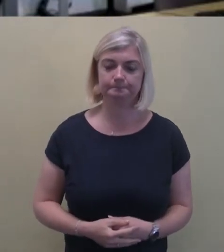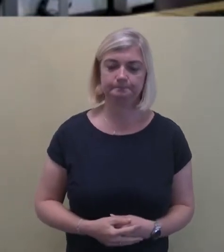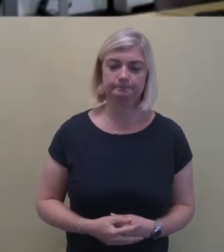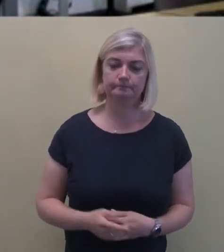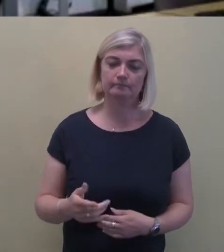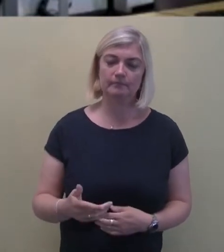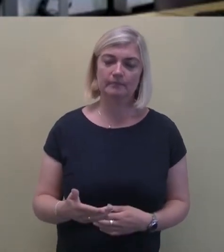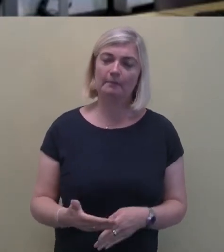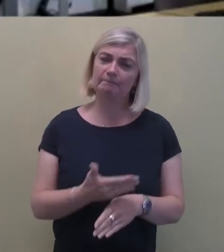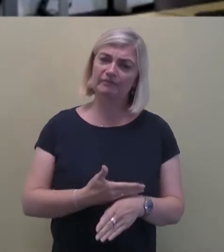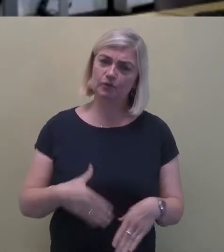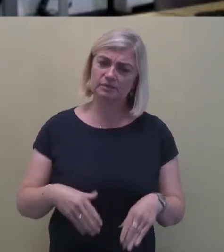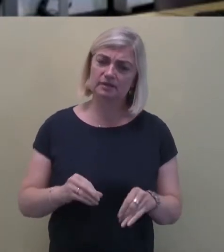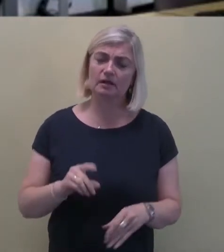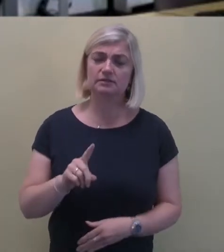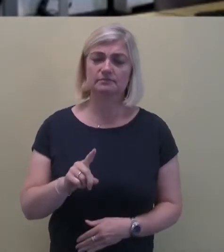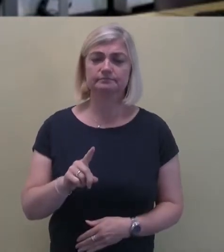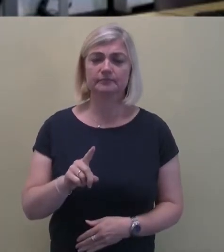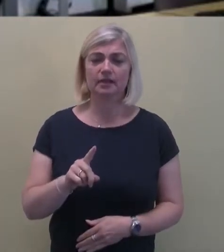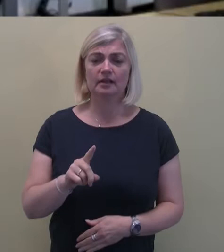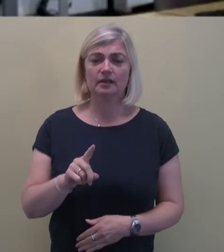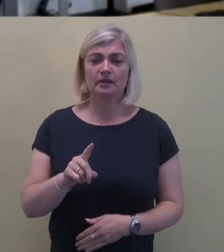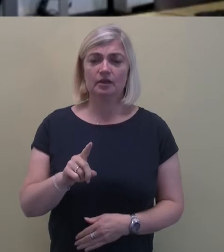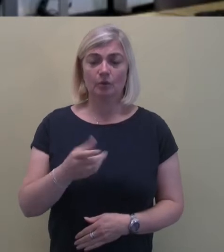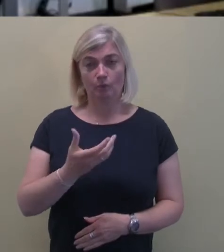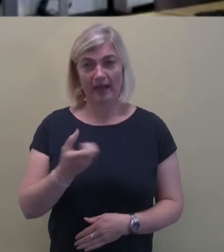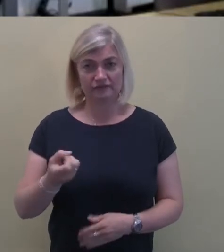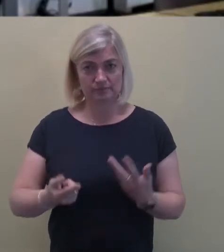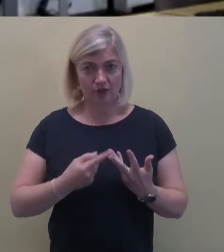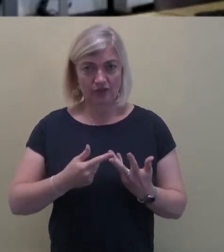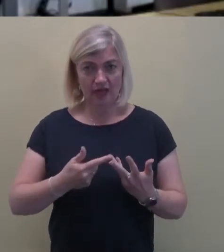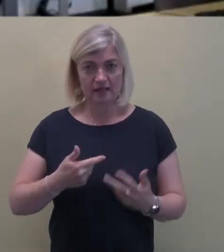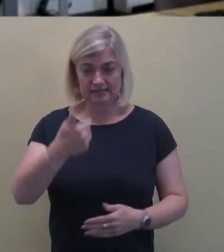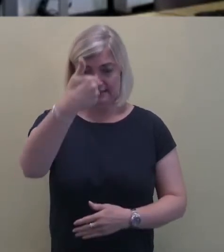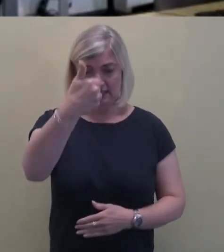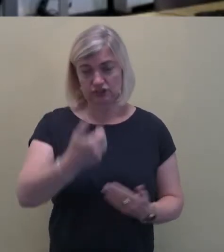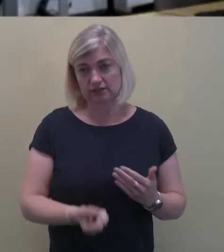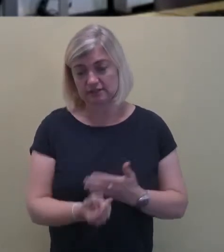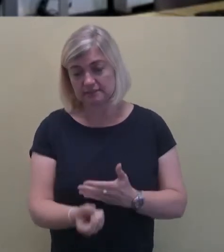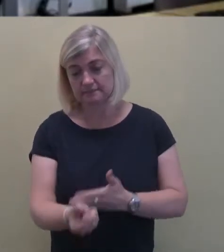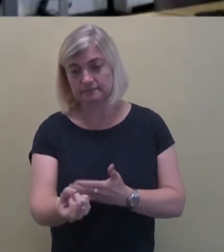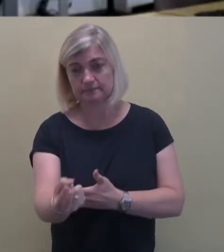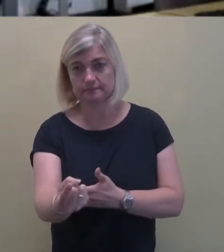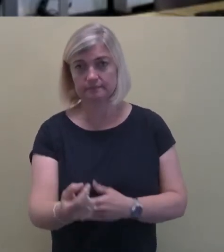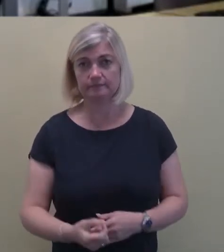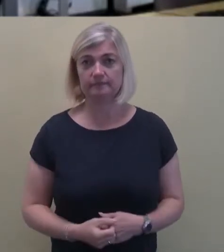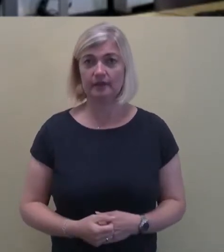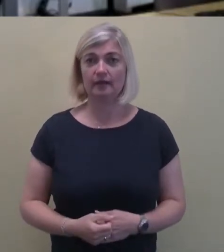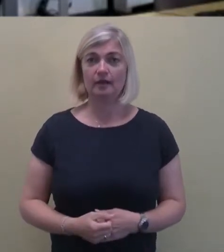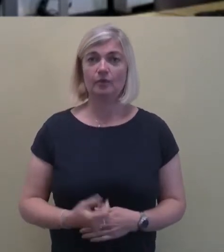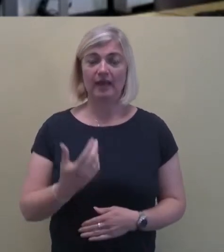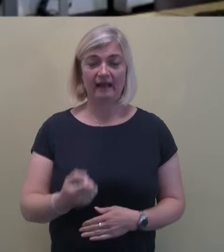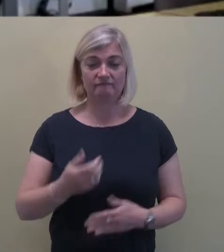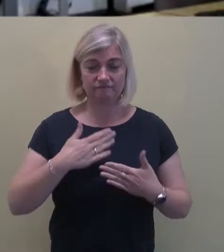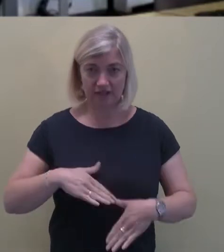really helpful for you guys. Before we start talking about computing, I think we may have quite a lot of viewers on here that